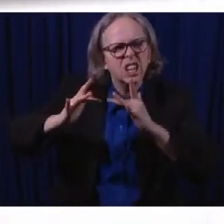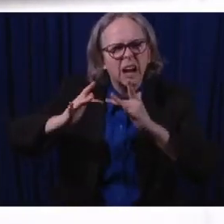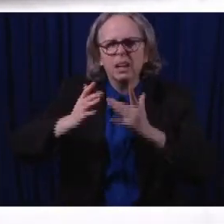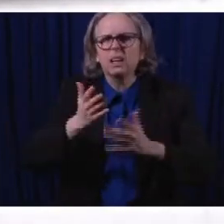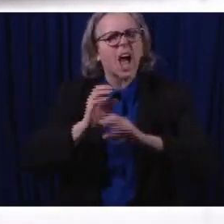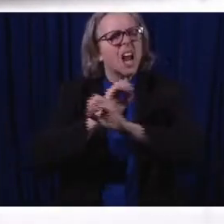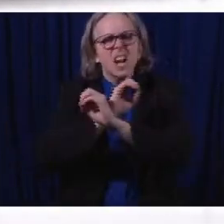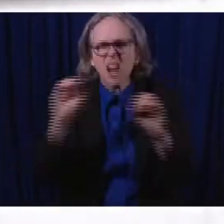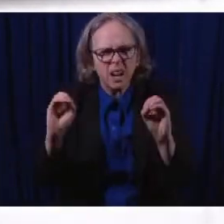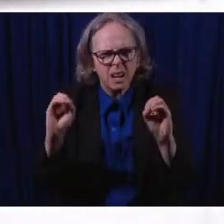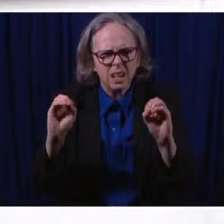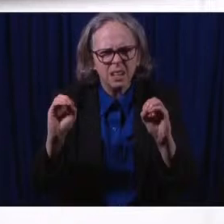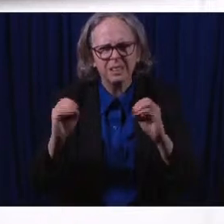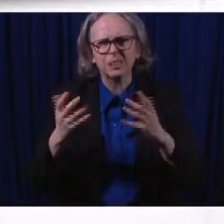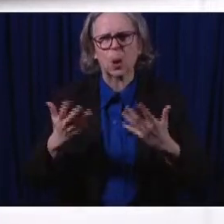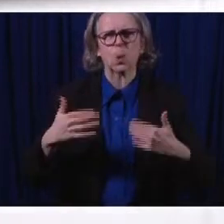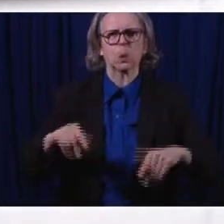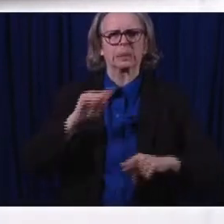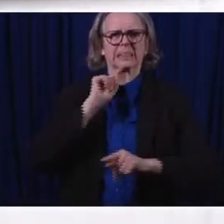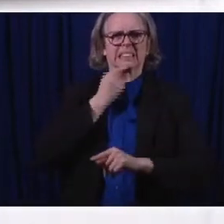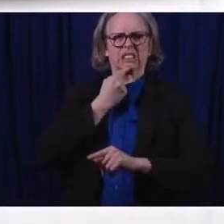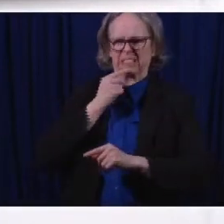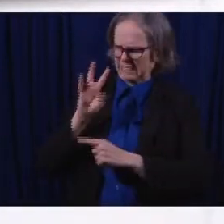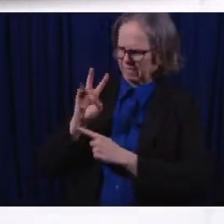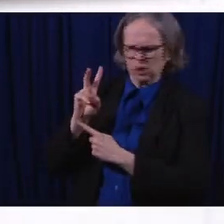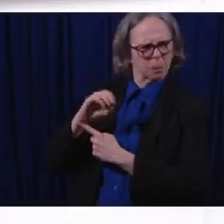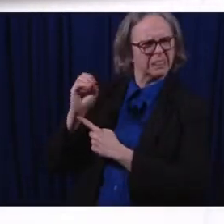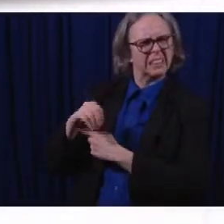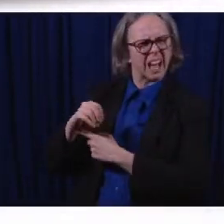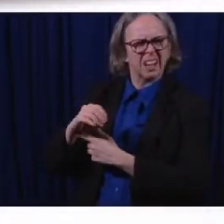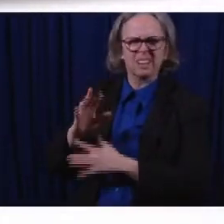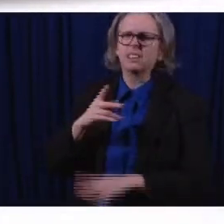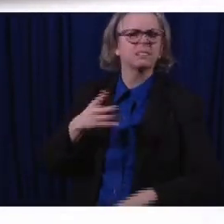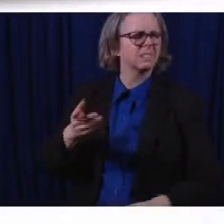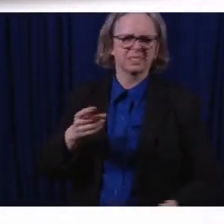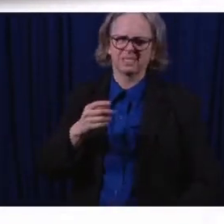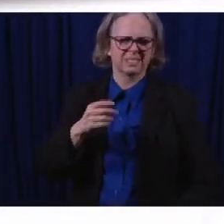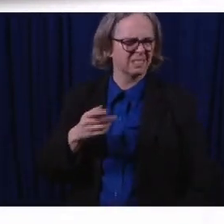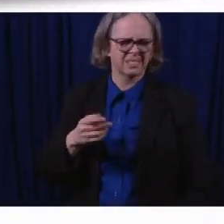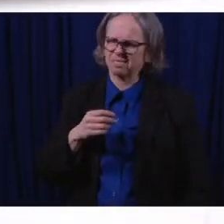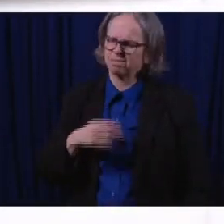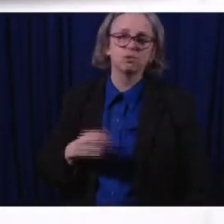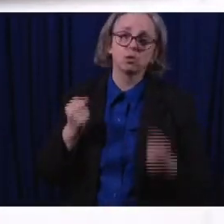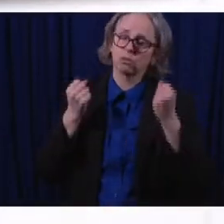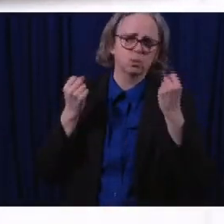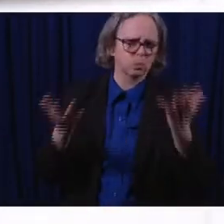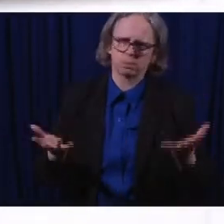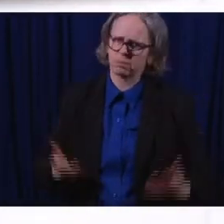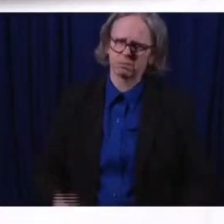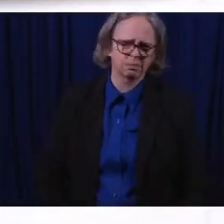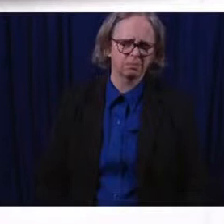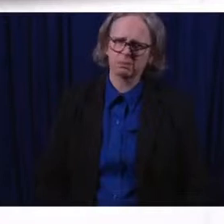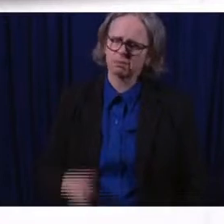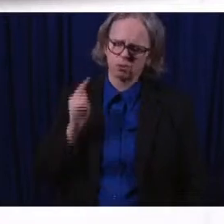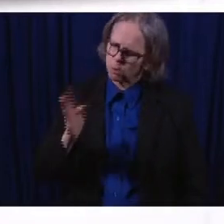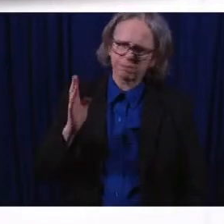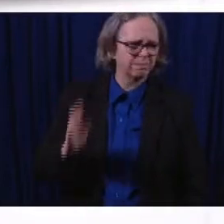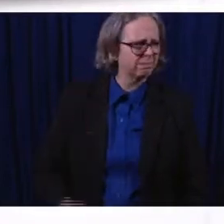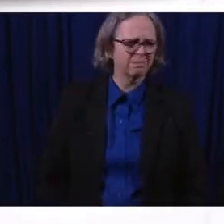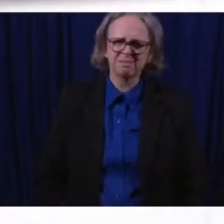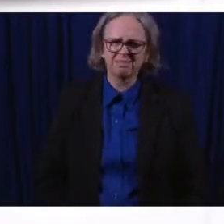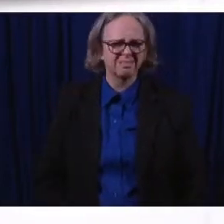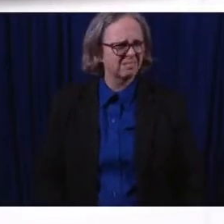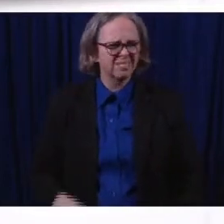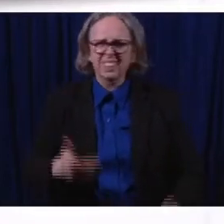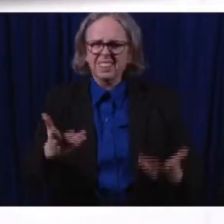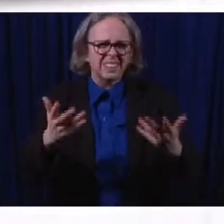buy the service if they wanted it. And so we have an entire county here who is not able to participate in the modern